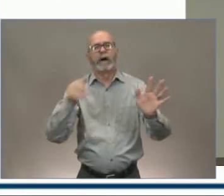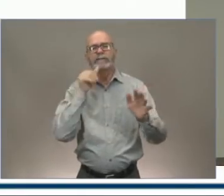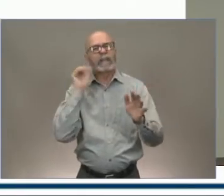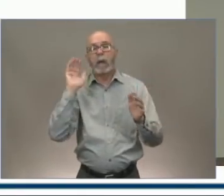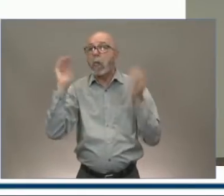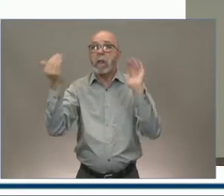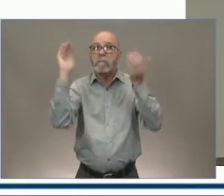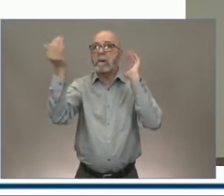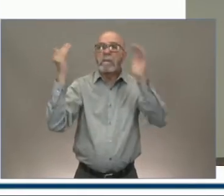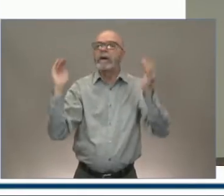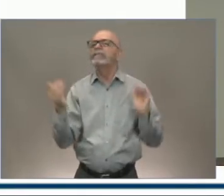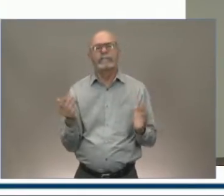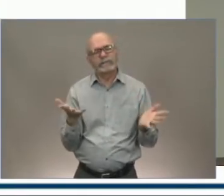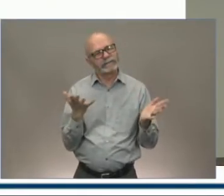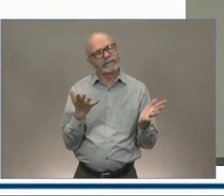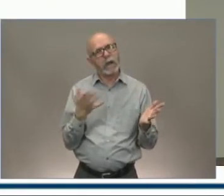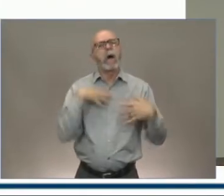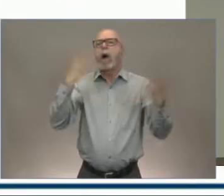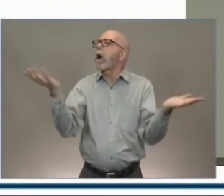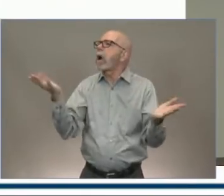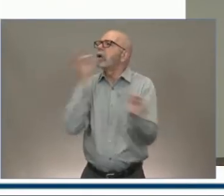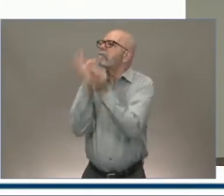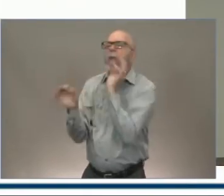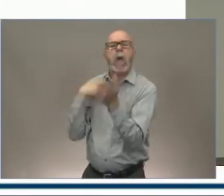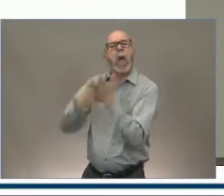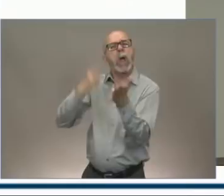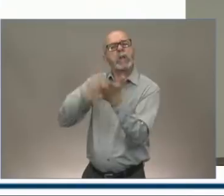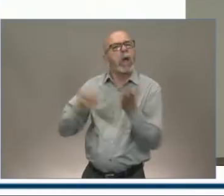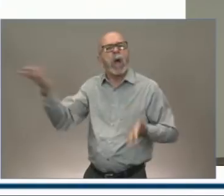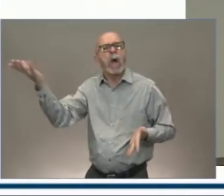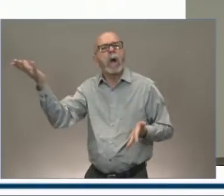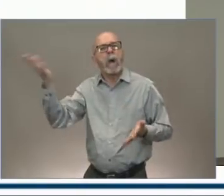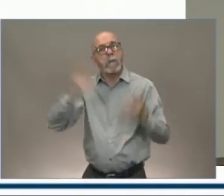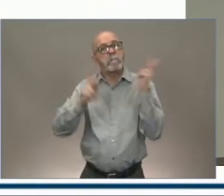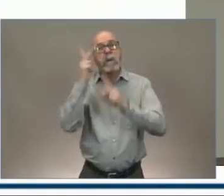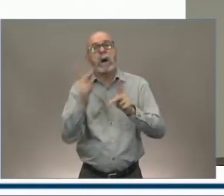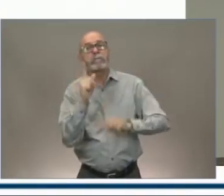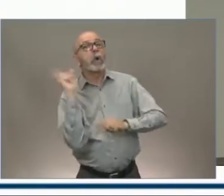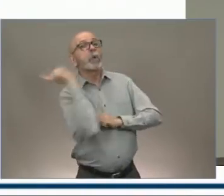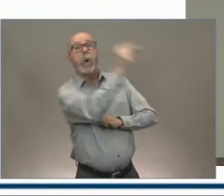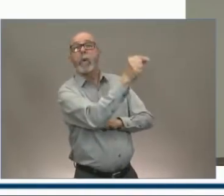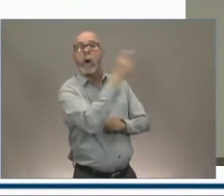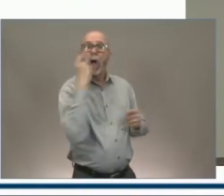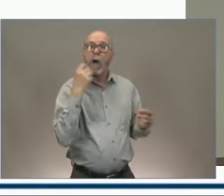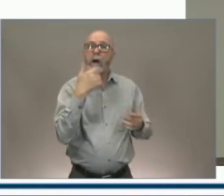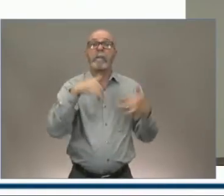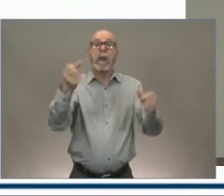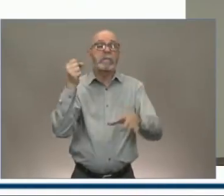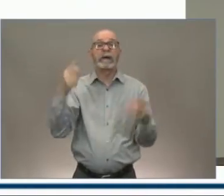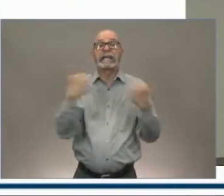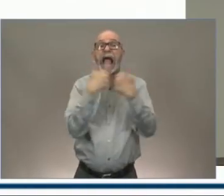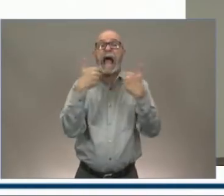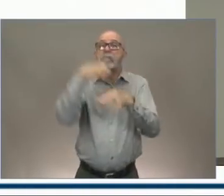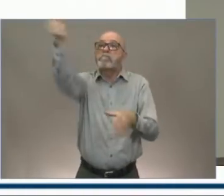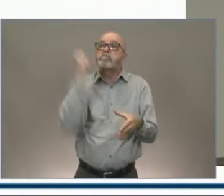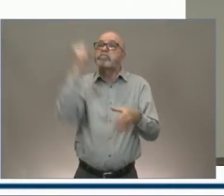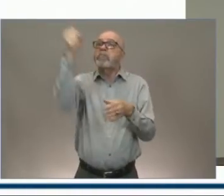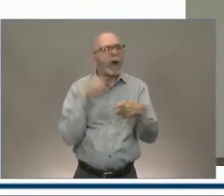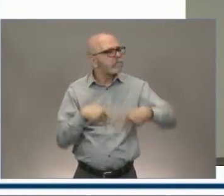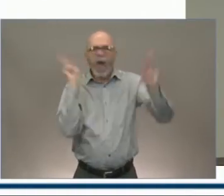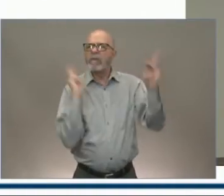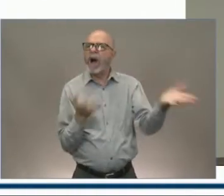can't we go play hockey games when people can go to video games at a local arcade? But there is a science on how the virus is